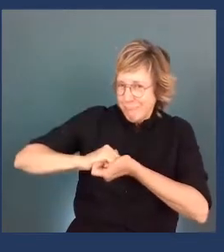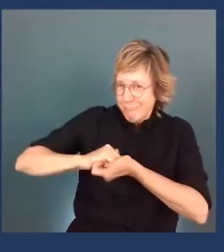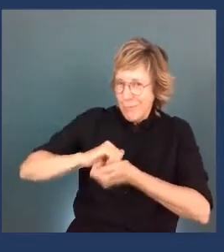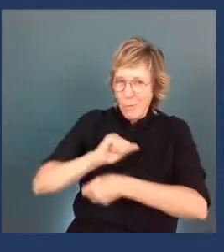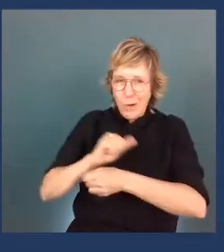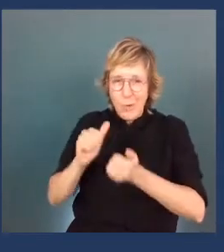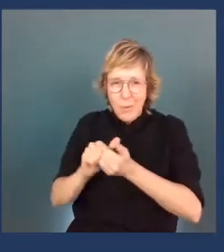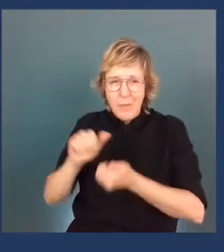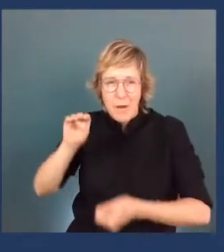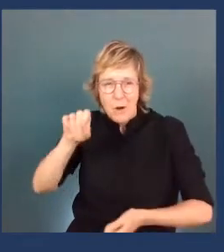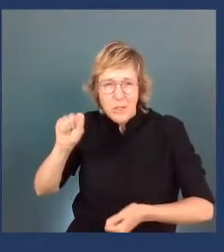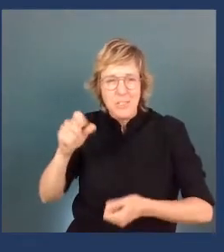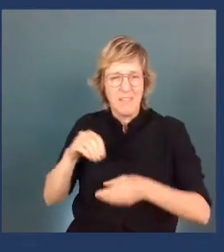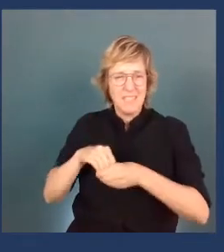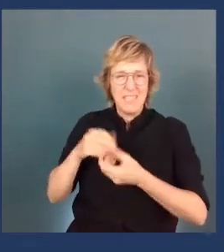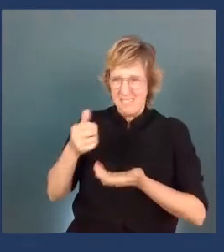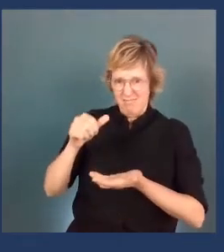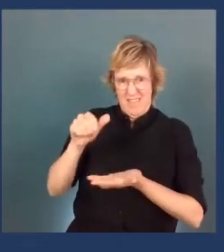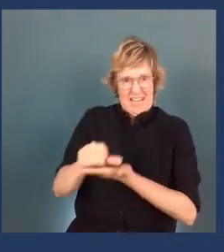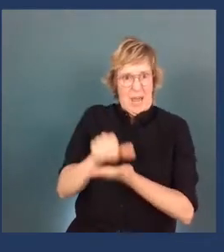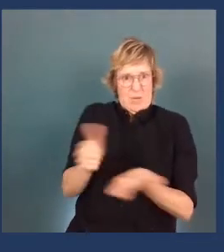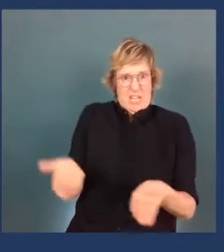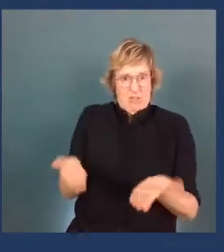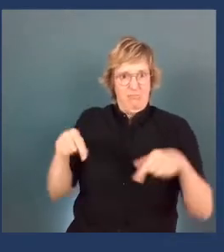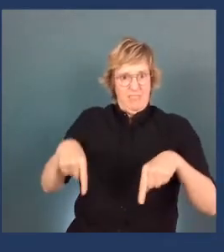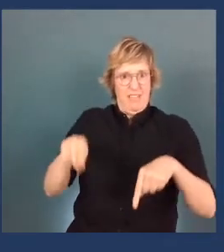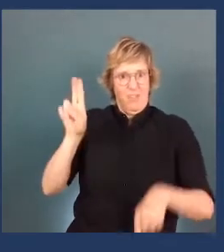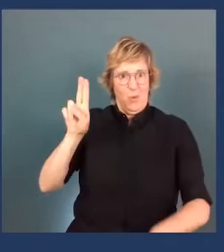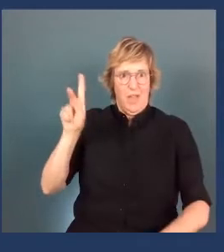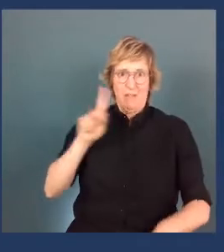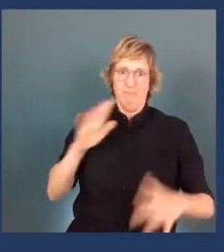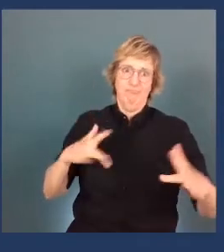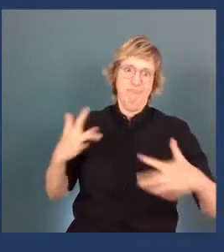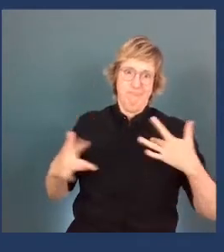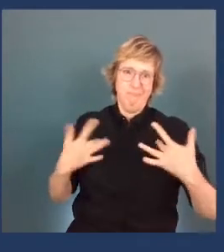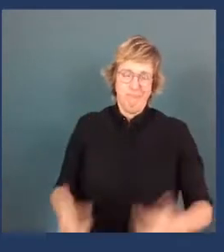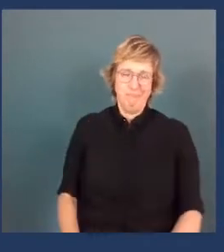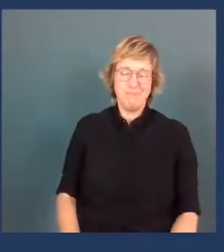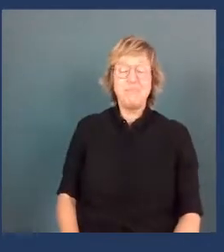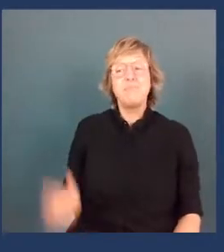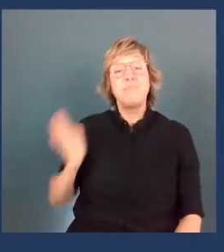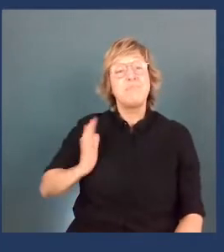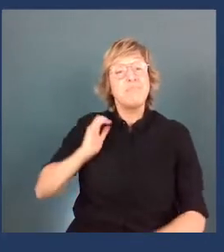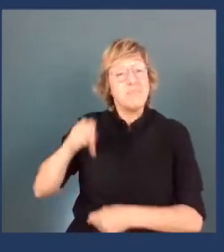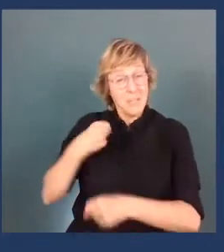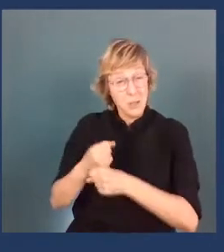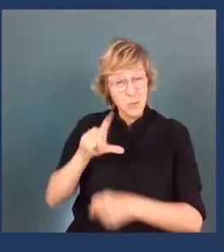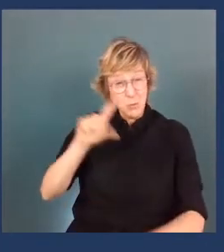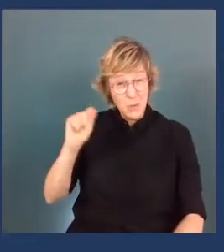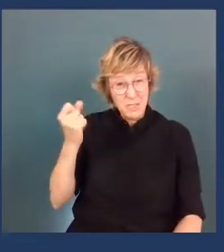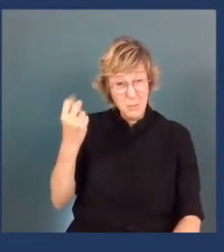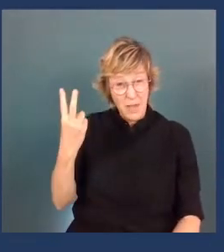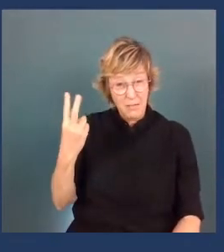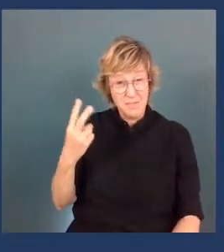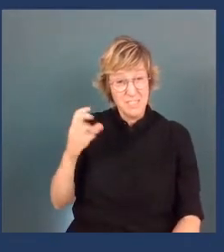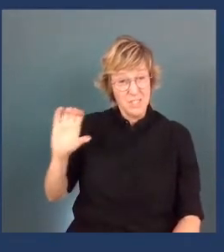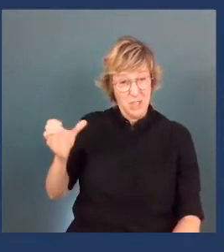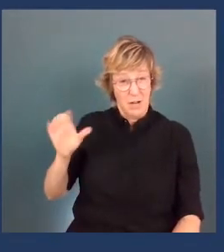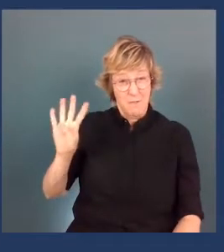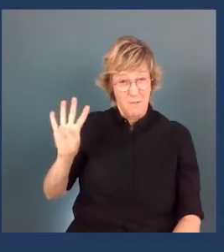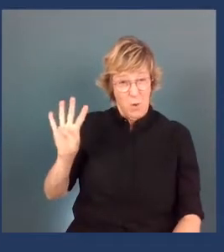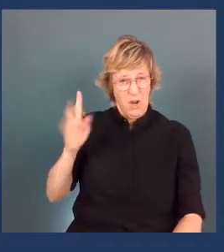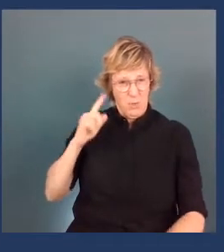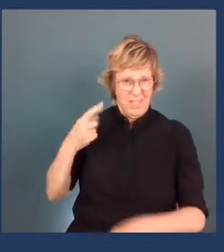our account team in new ways is, I think, really, really exciting. Back in 2012, Channel 4 was the